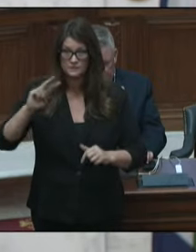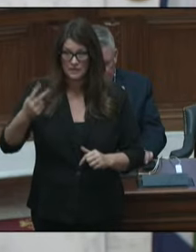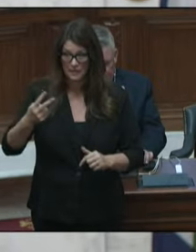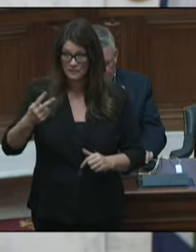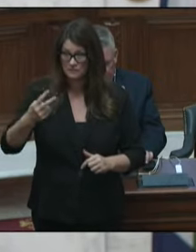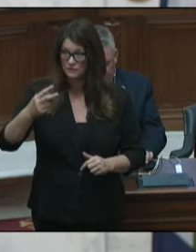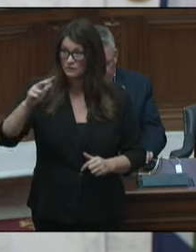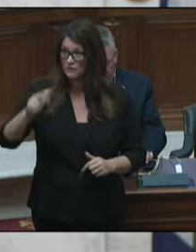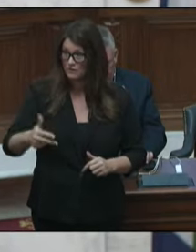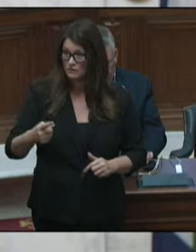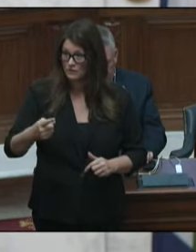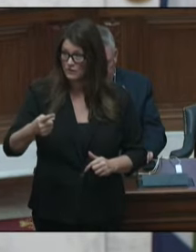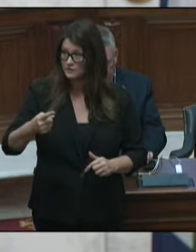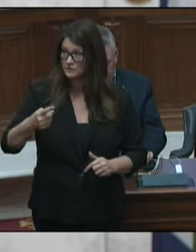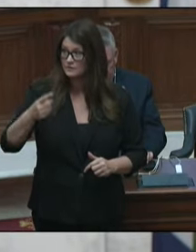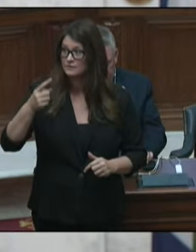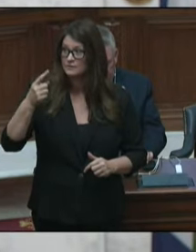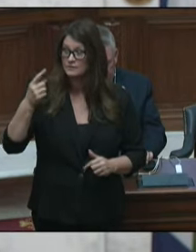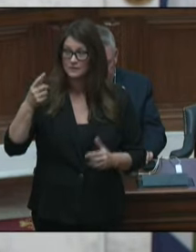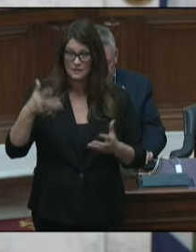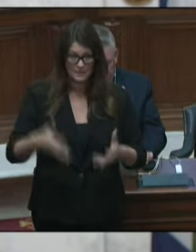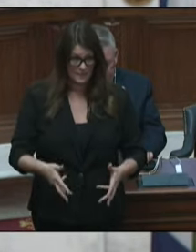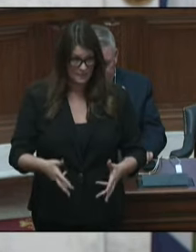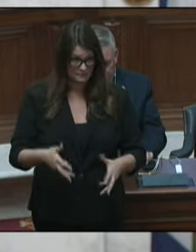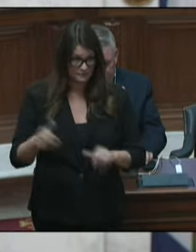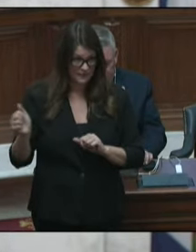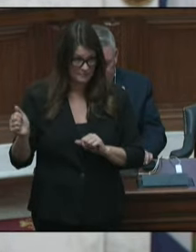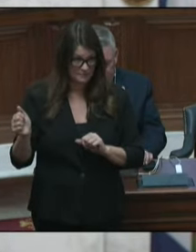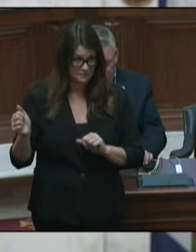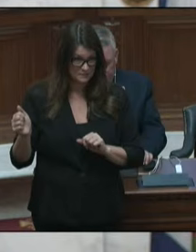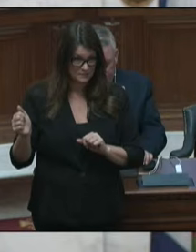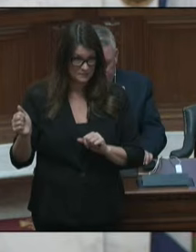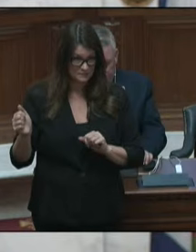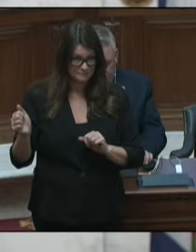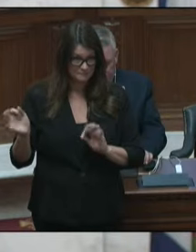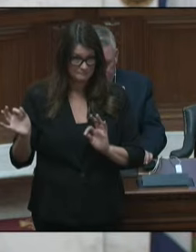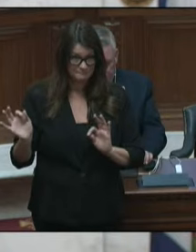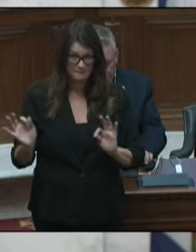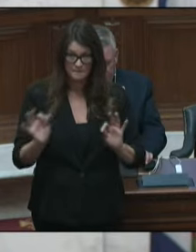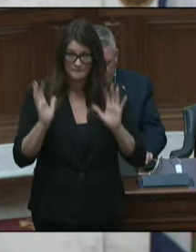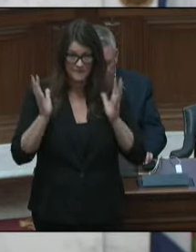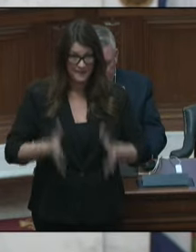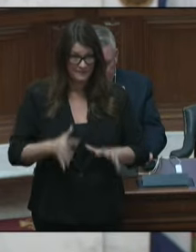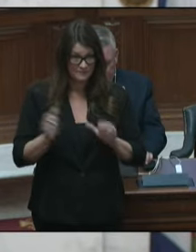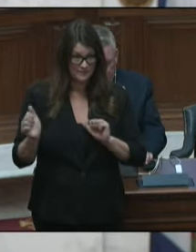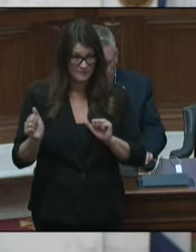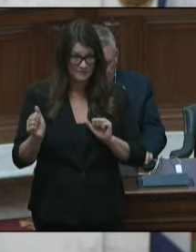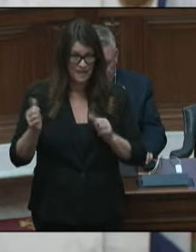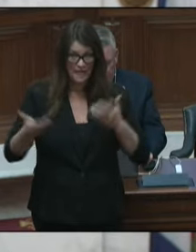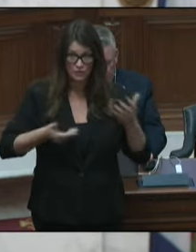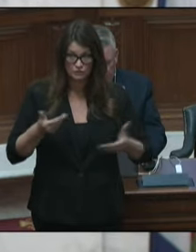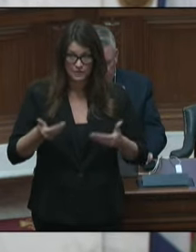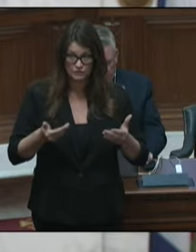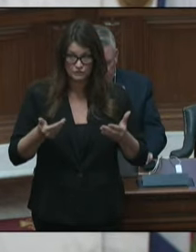reading. Bills on first reading. Leaves of absence. Leaves of absence. Introductions.